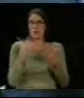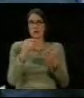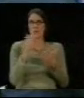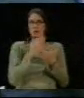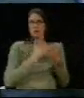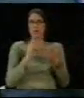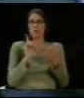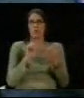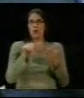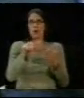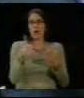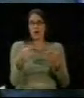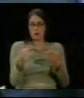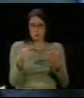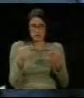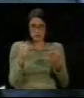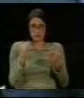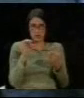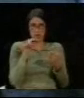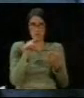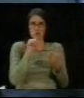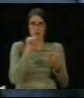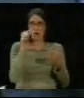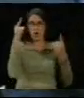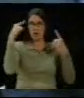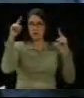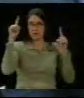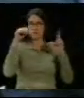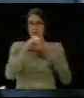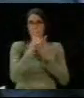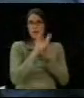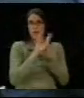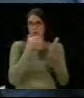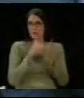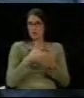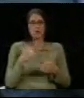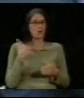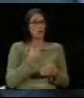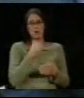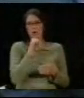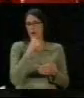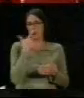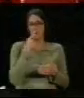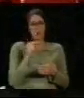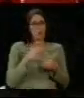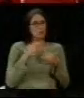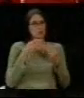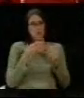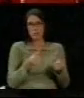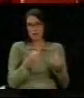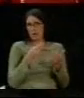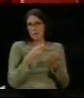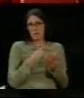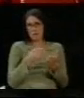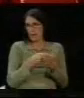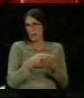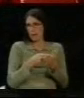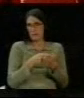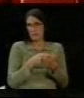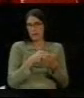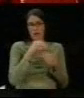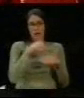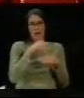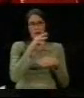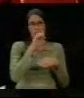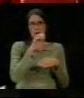else if you were not successful in the lawsuit. We're not going to spend those dollars at